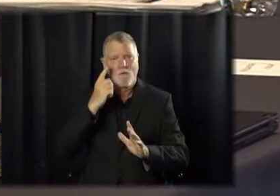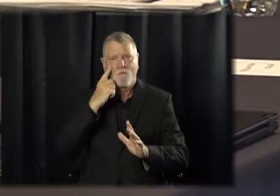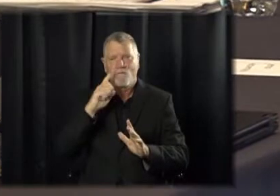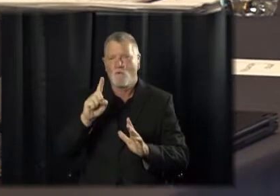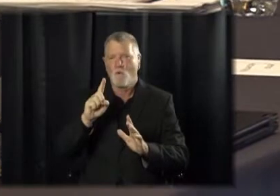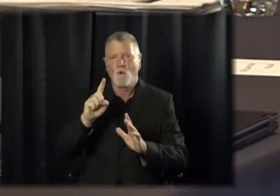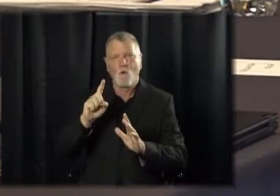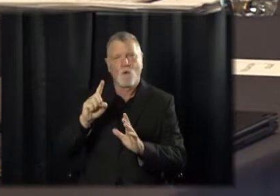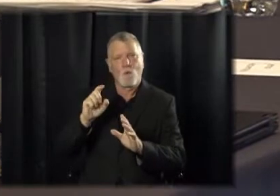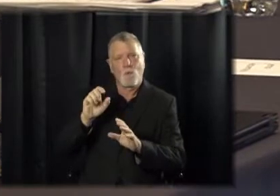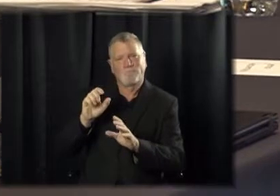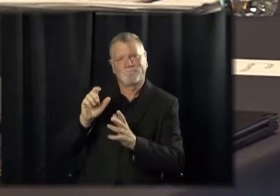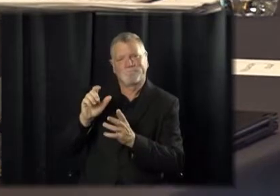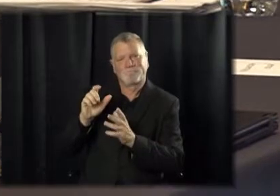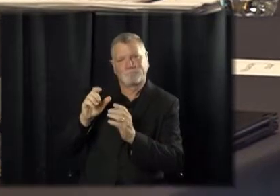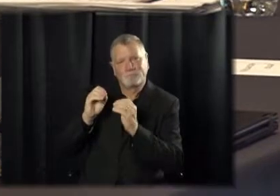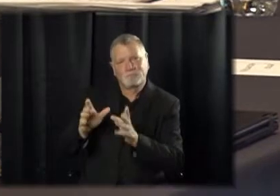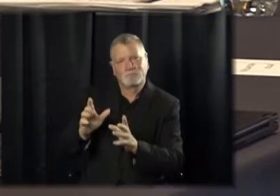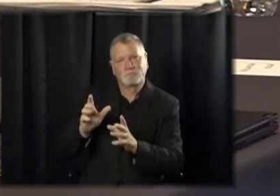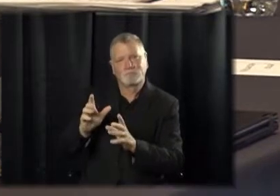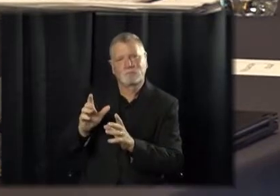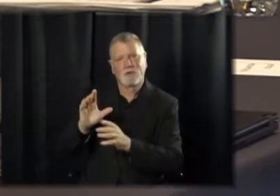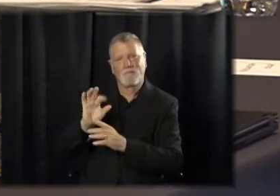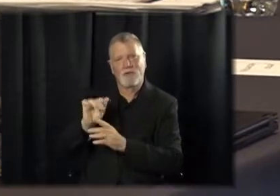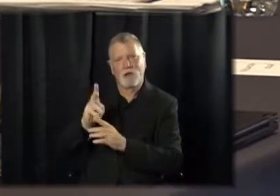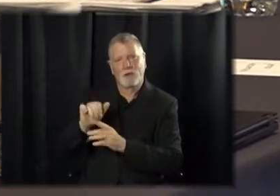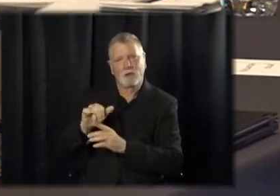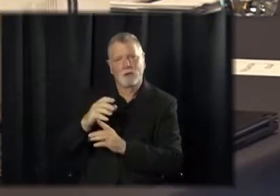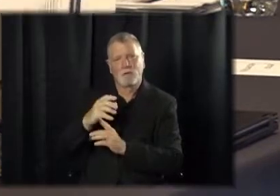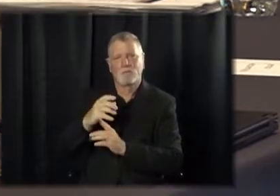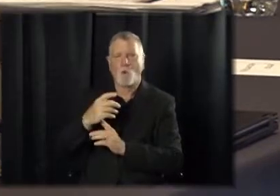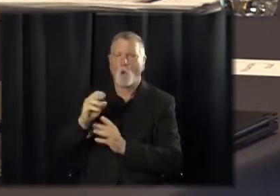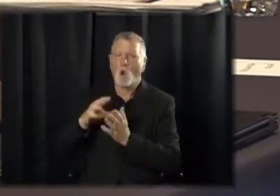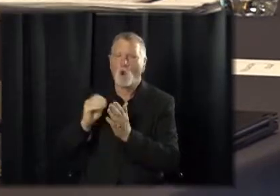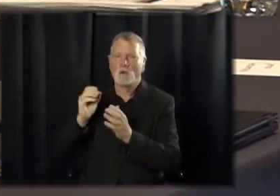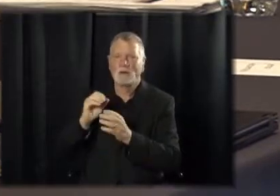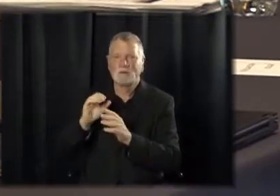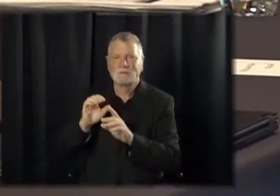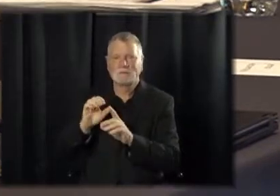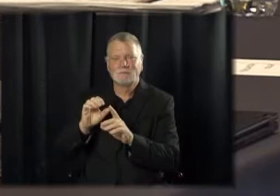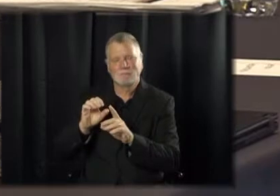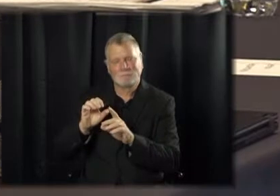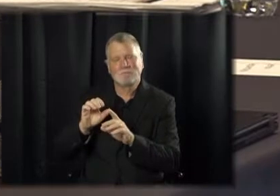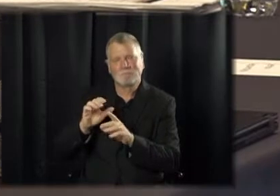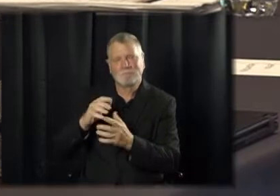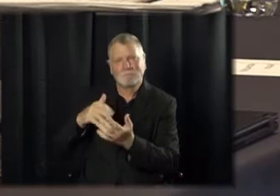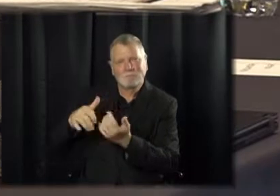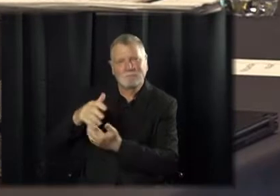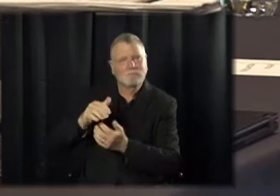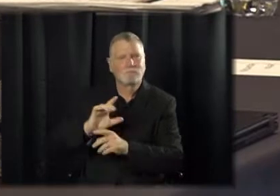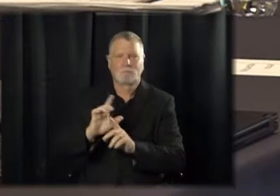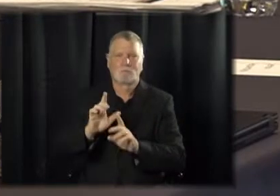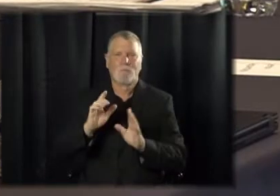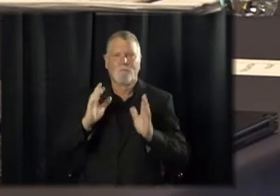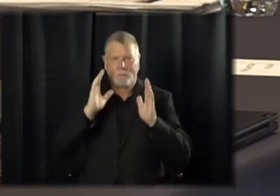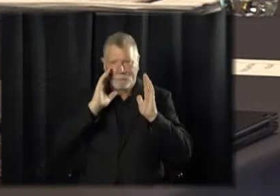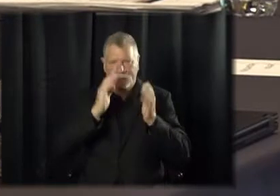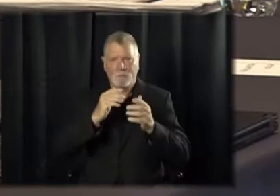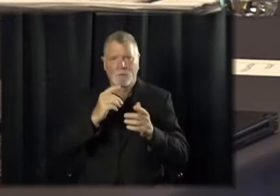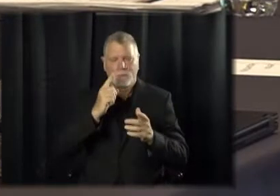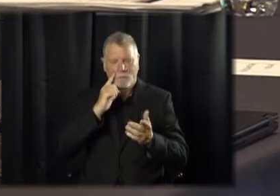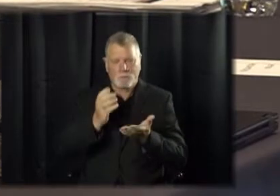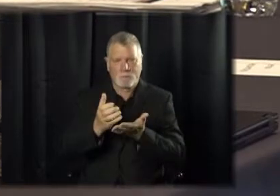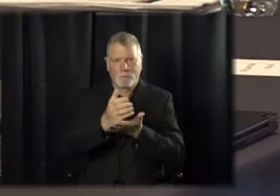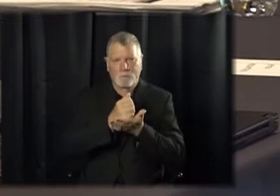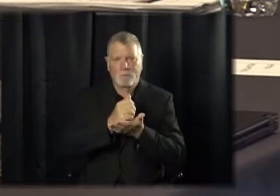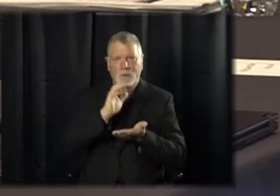faculty, or the learning experience. UPR must reflect upon these realities and acknowledge the potential savings a